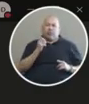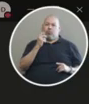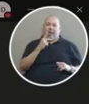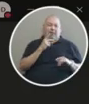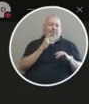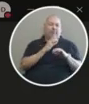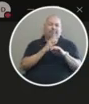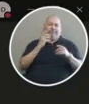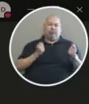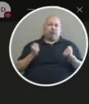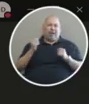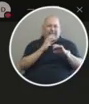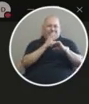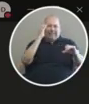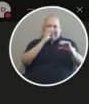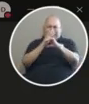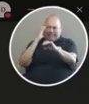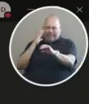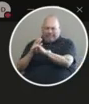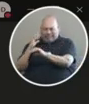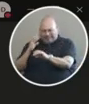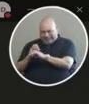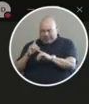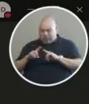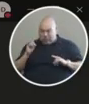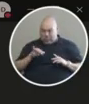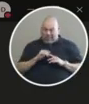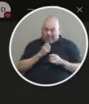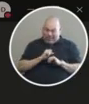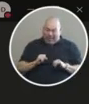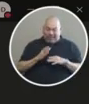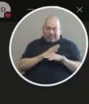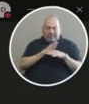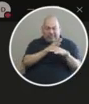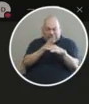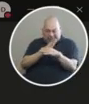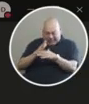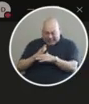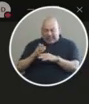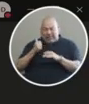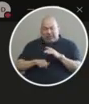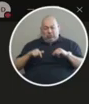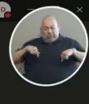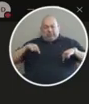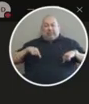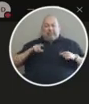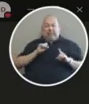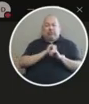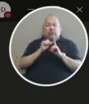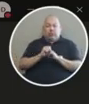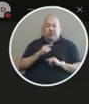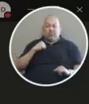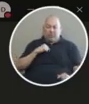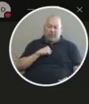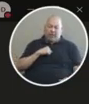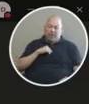tractor-trailer loads worth of food. And to do this safely and distribute it safely under the pandemic conditions, we are focused on